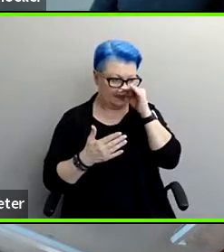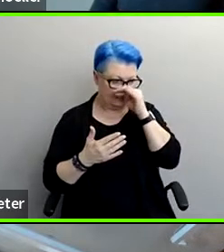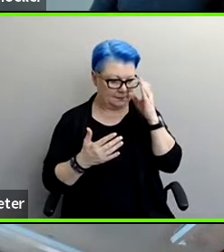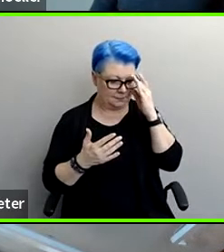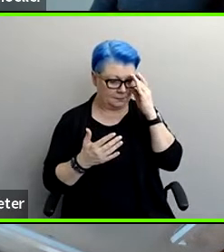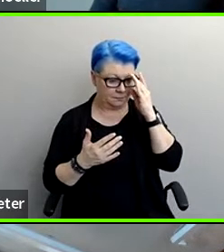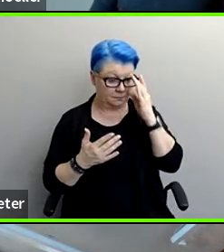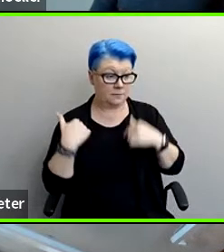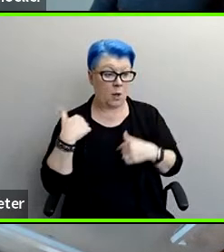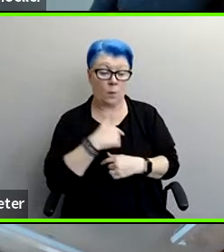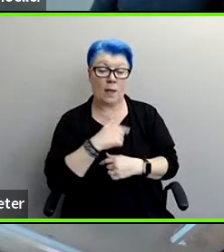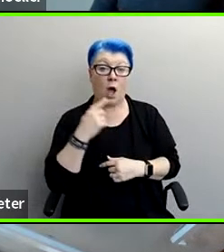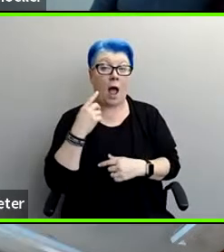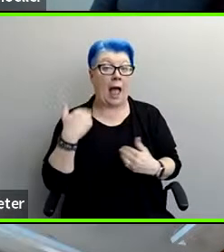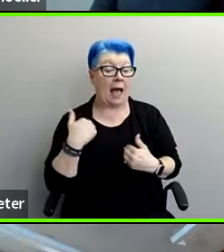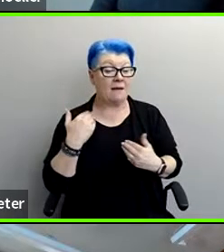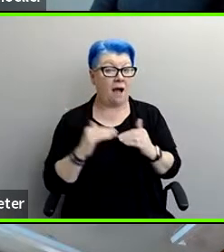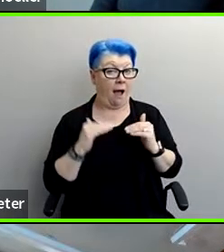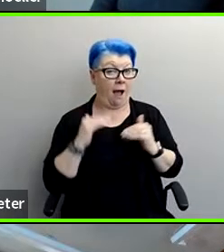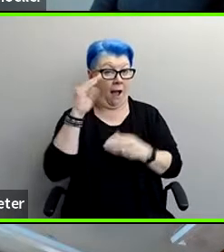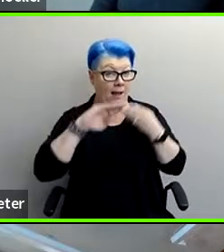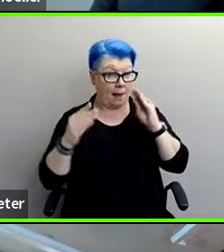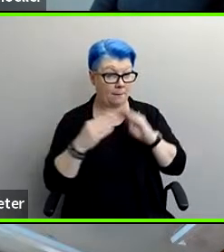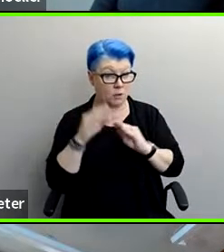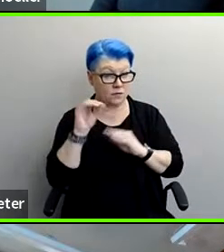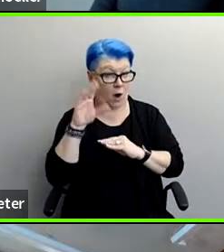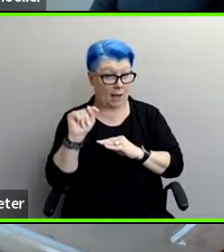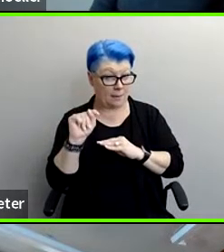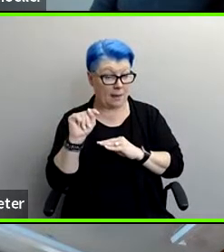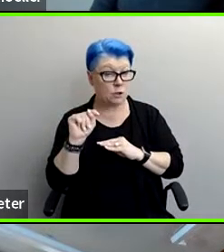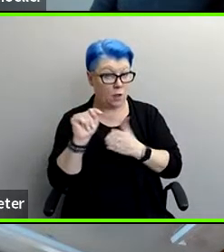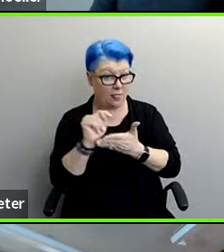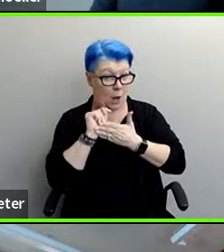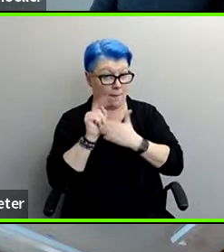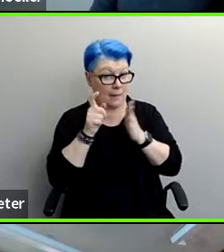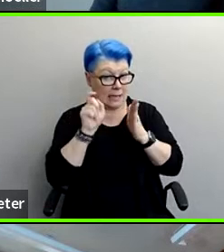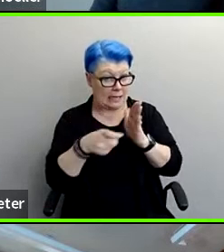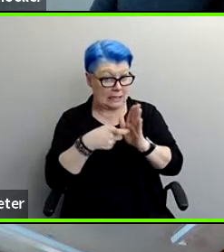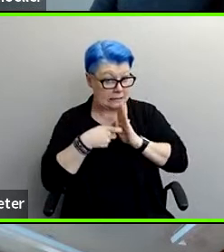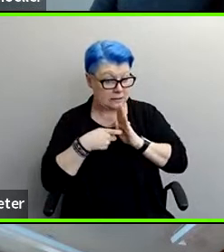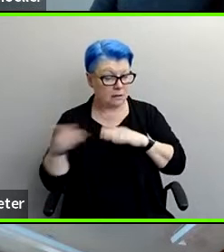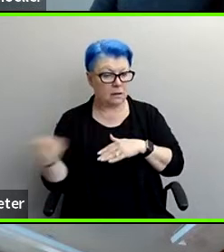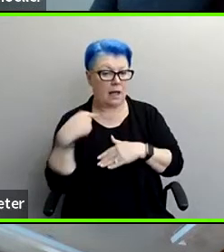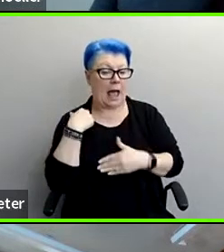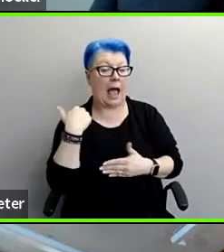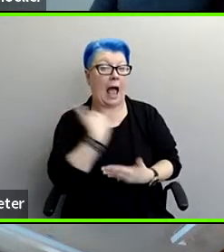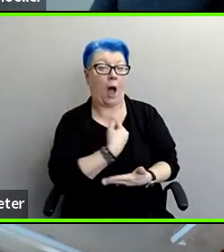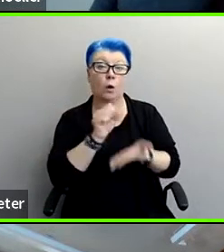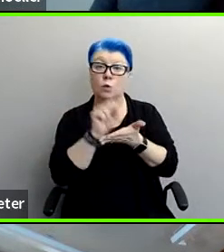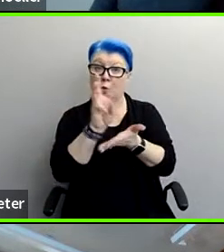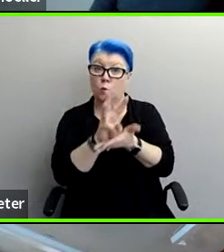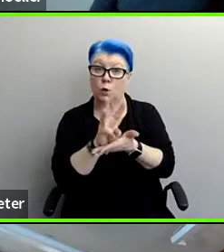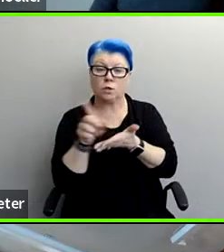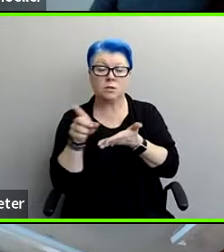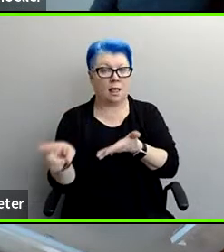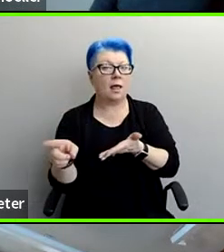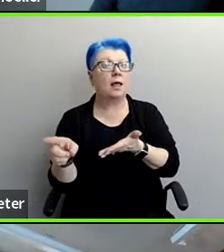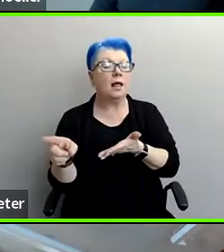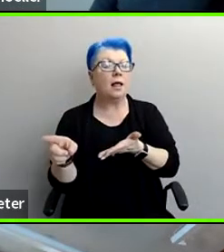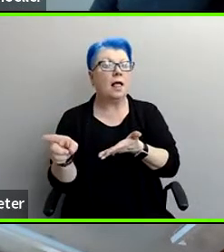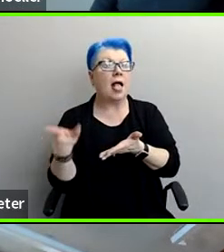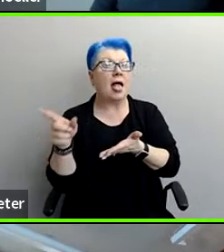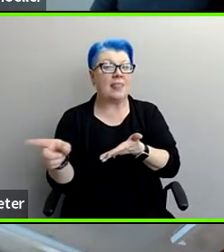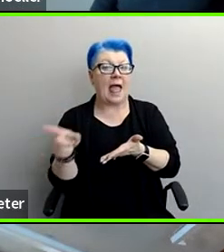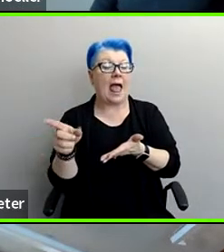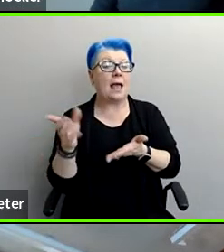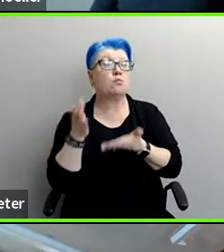are sitting at very high numbers for occupational therapy, all of our OGCOM, our social workers. The social workers are alone or to provide